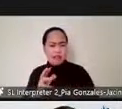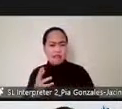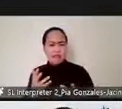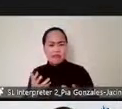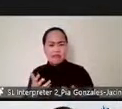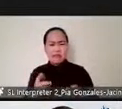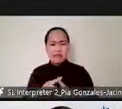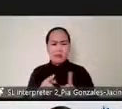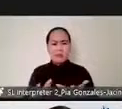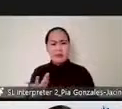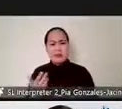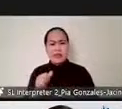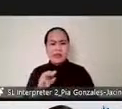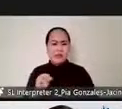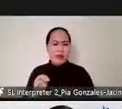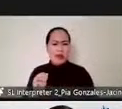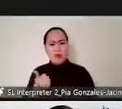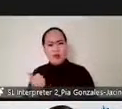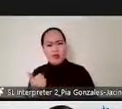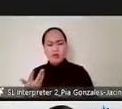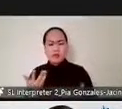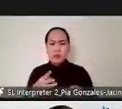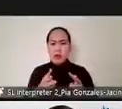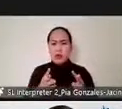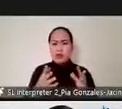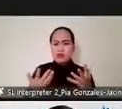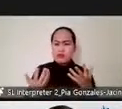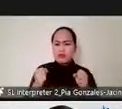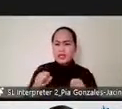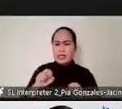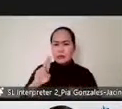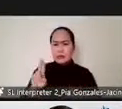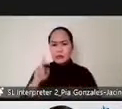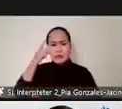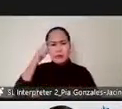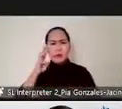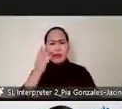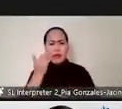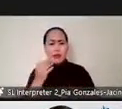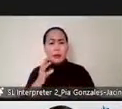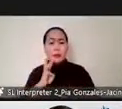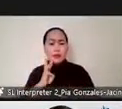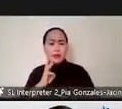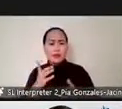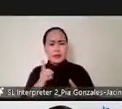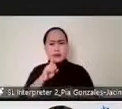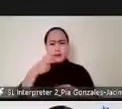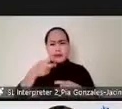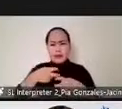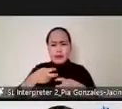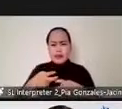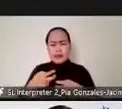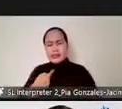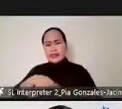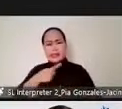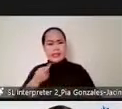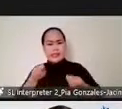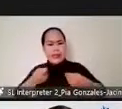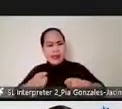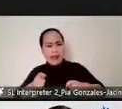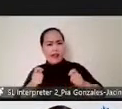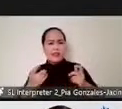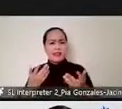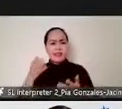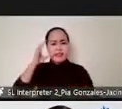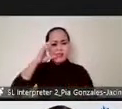EM or some of those techniques could work. Although water makes it difficult, but it's worth a try to find out something